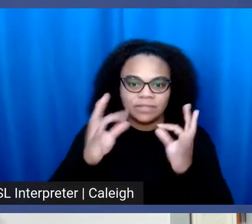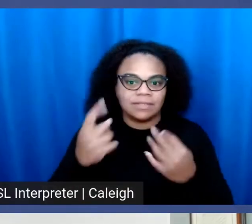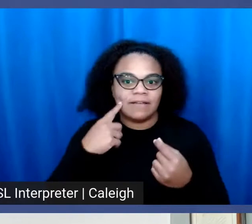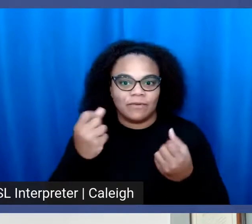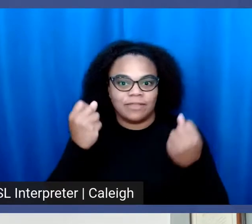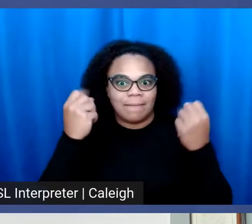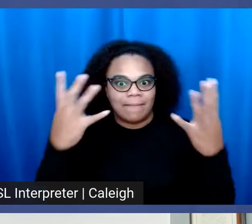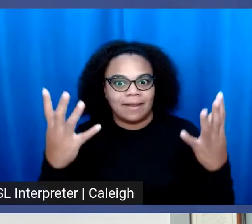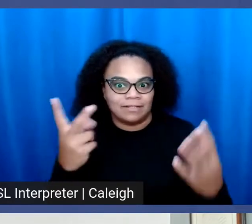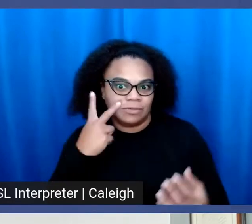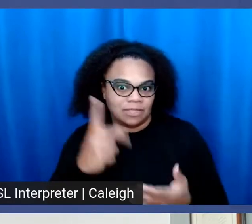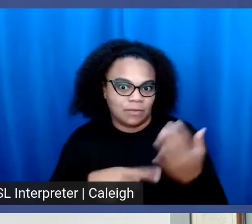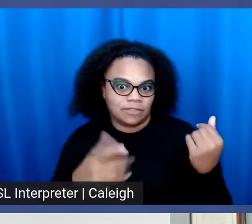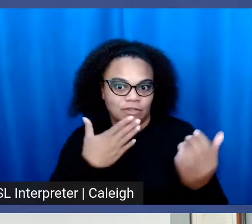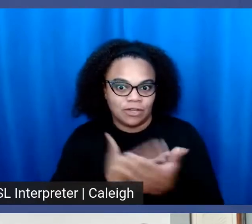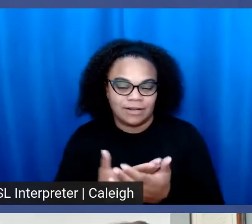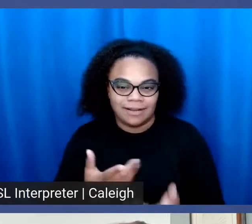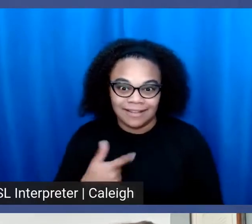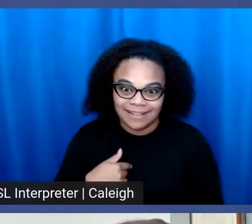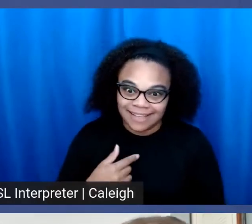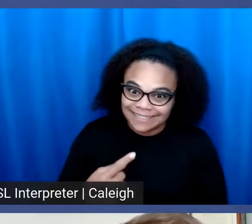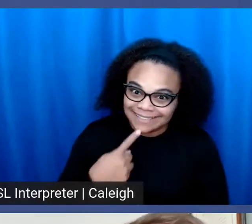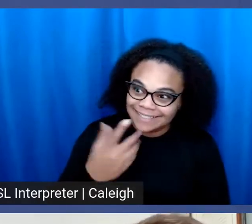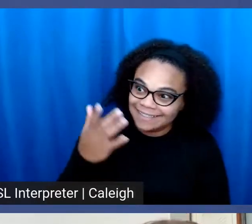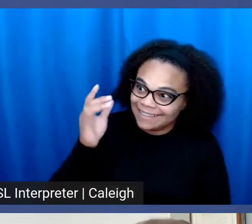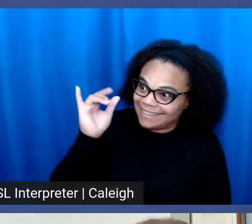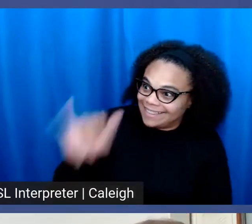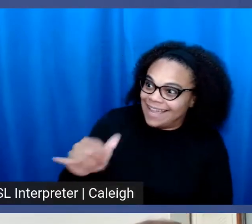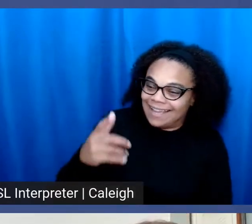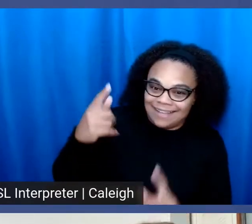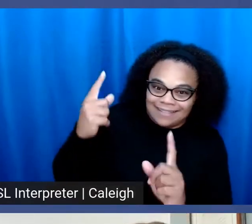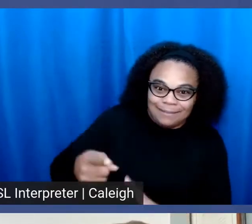thought, there you go, folks. Now you get it. I mean, that's it, right? Like,